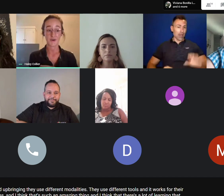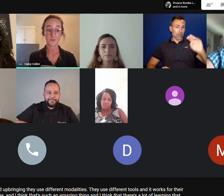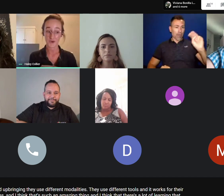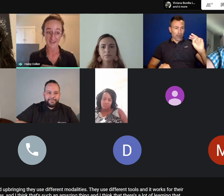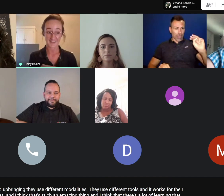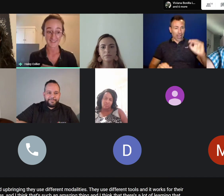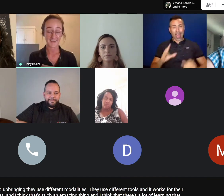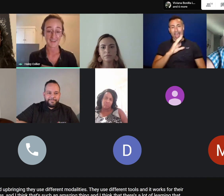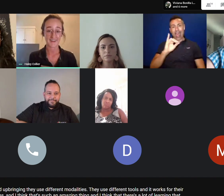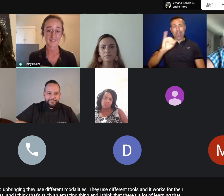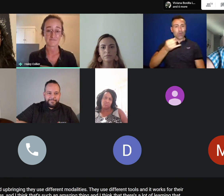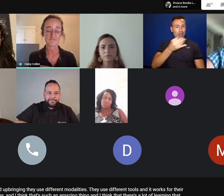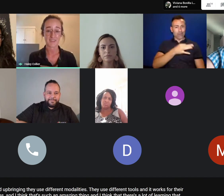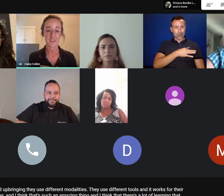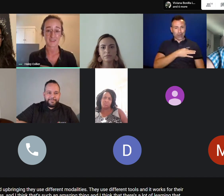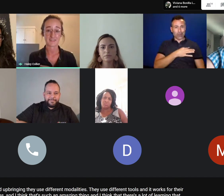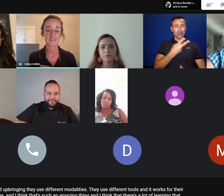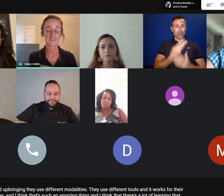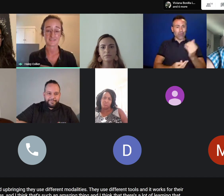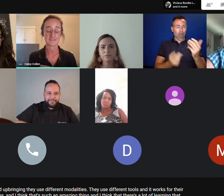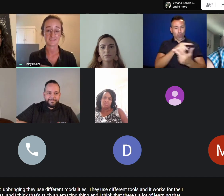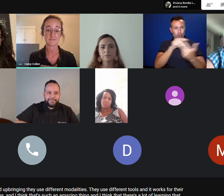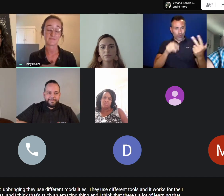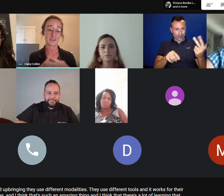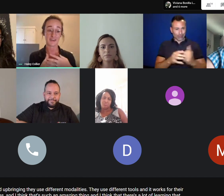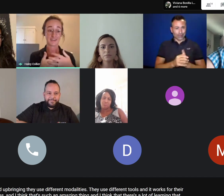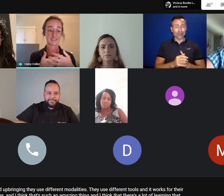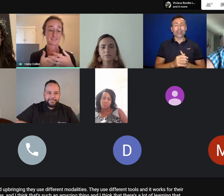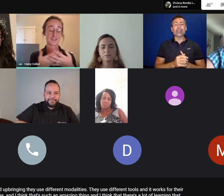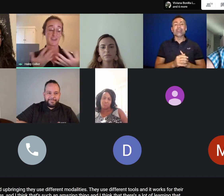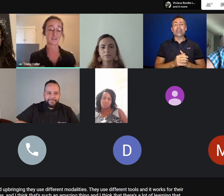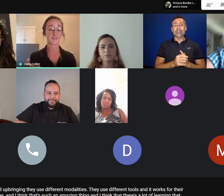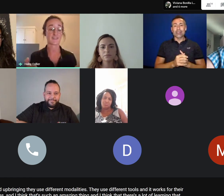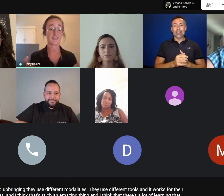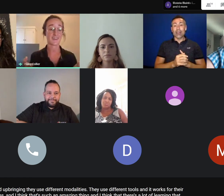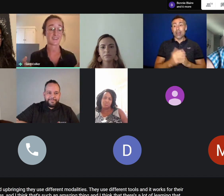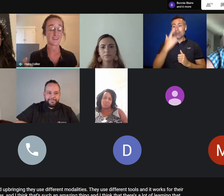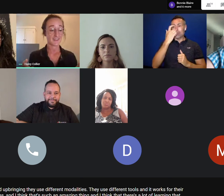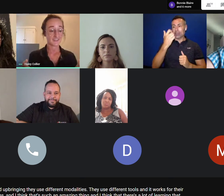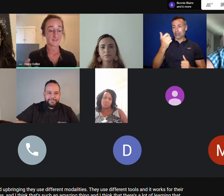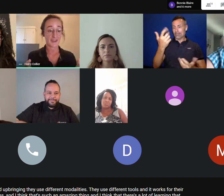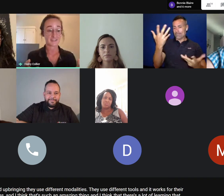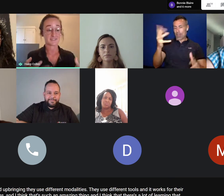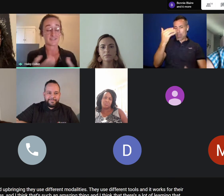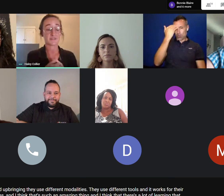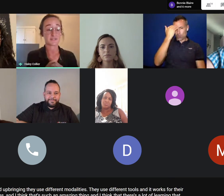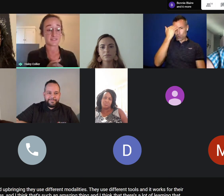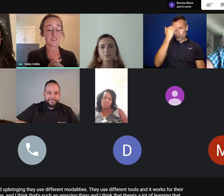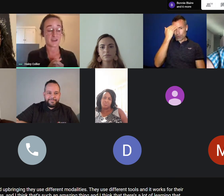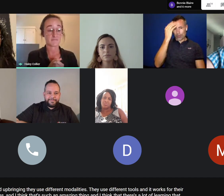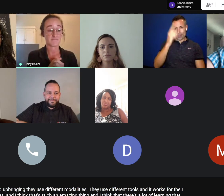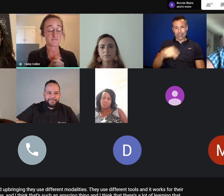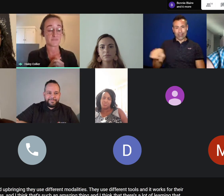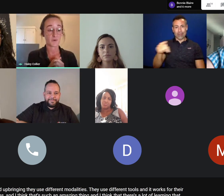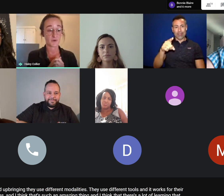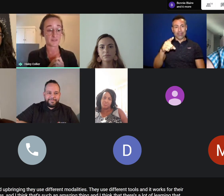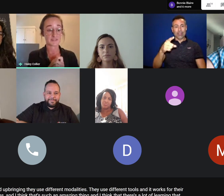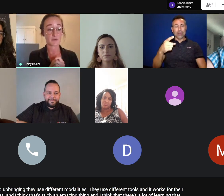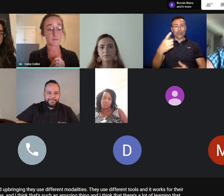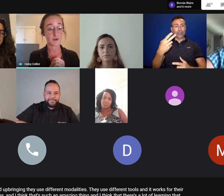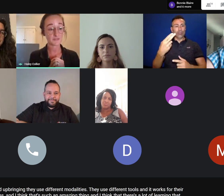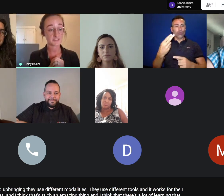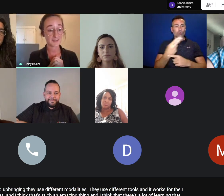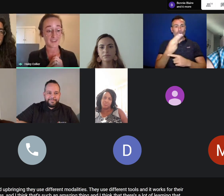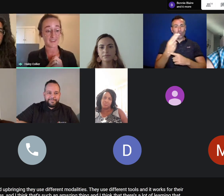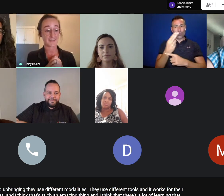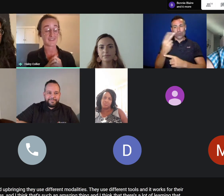as Juan, and because I know that you guys use the